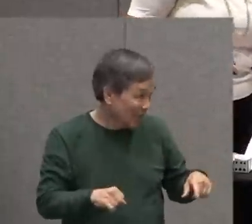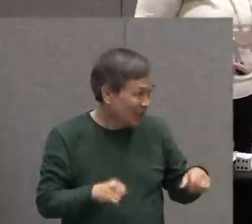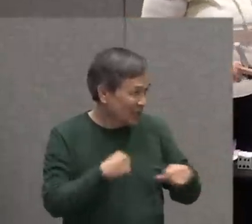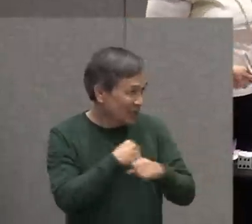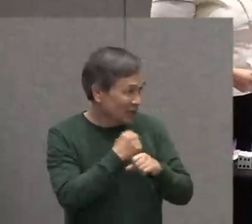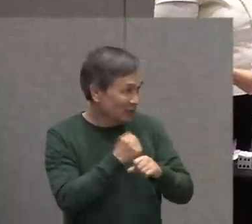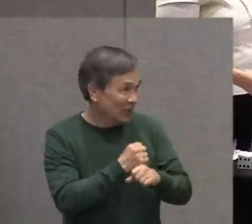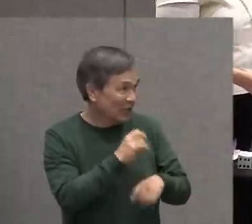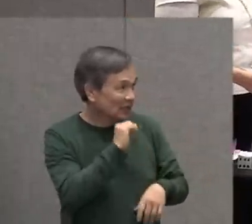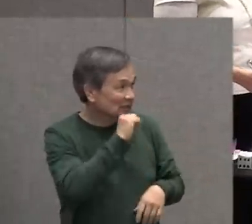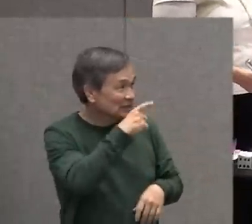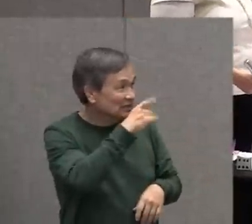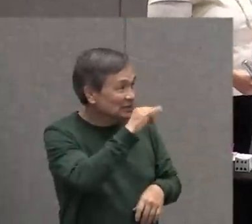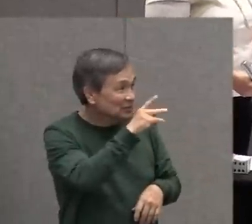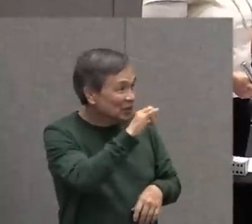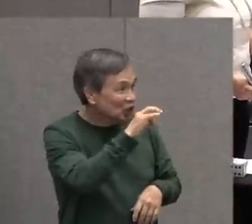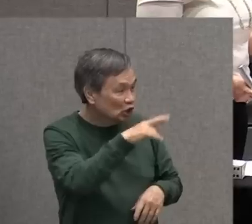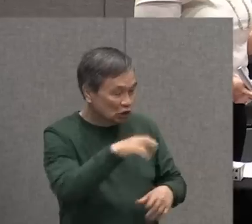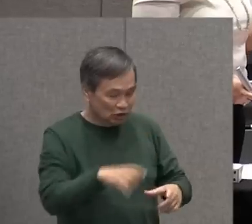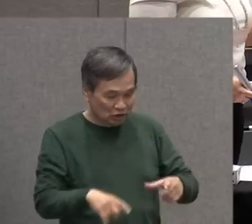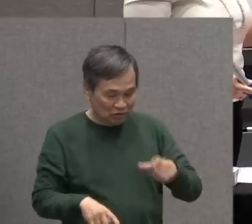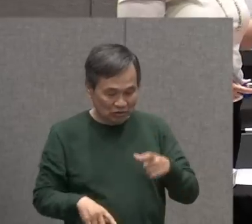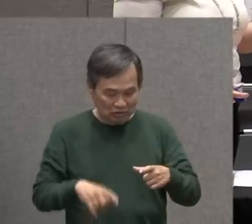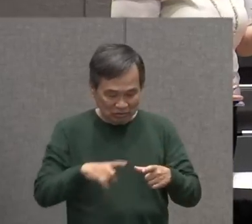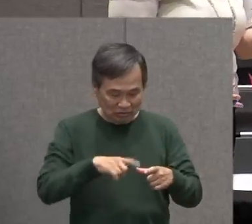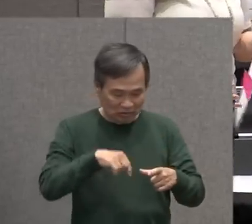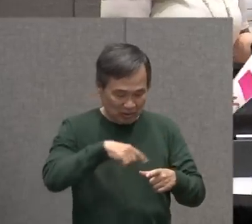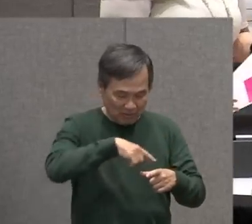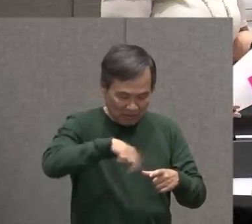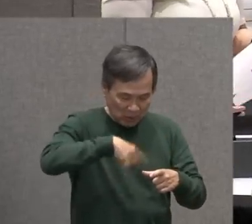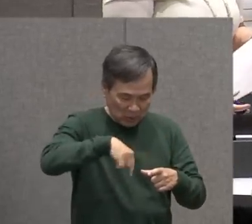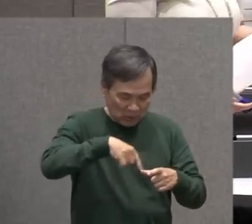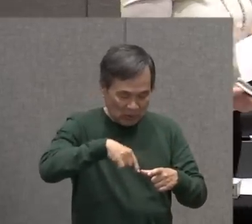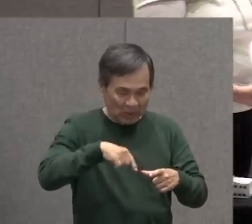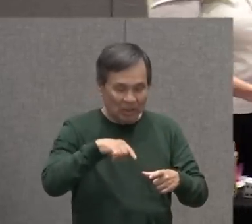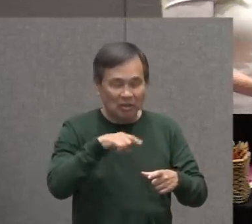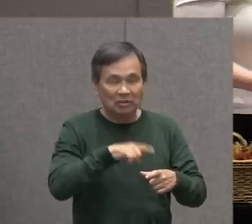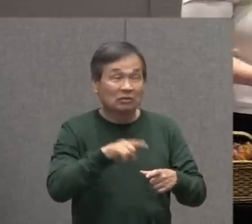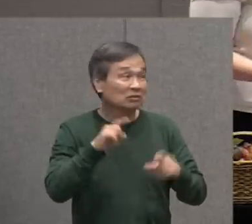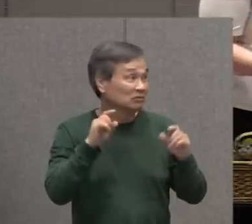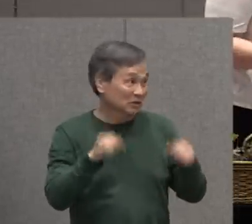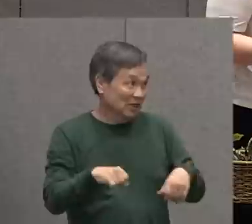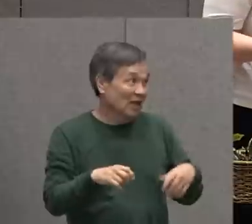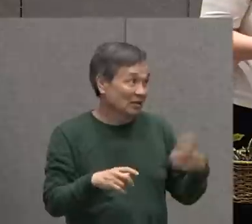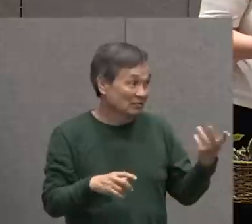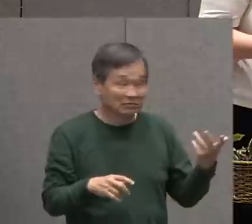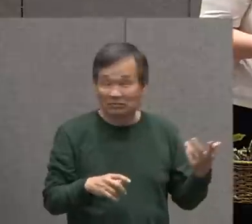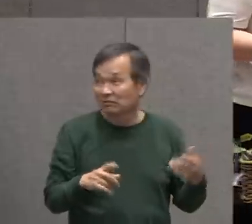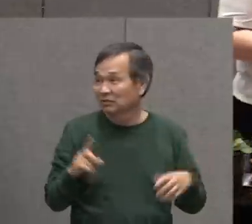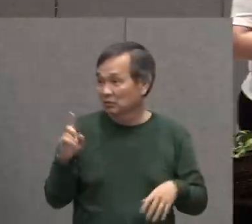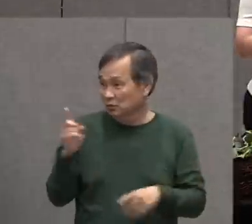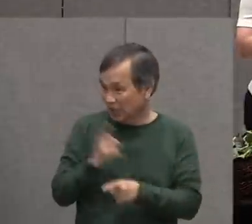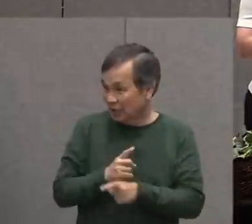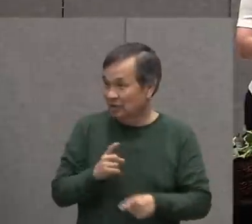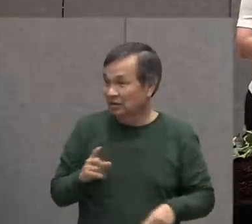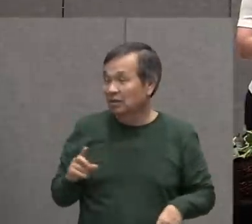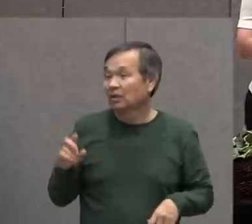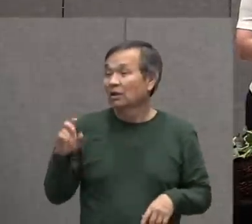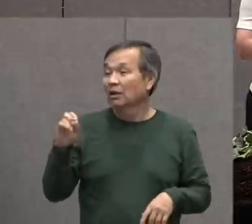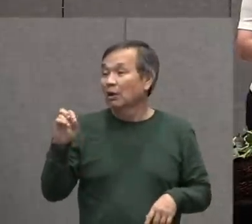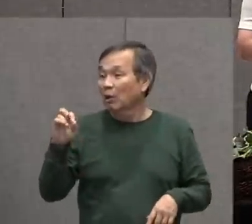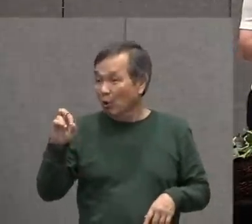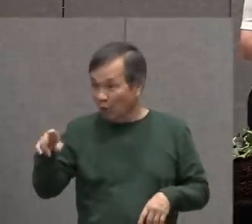make a spinner with 6 spots on it. Absolutely. Or we have a spinner you can download on the website. And this also will